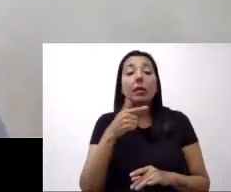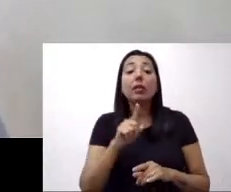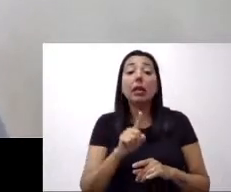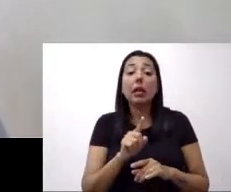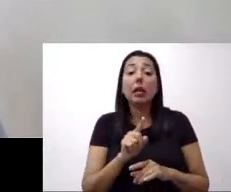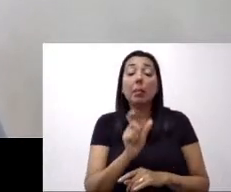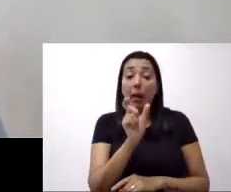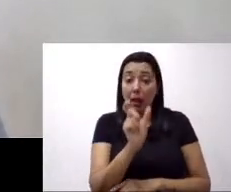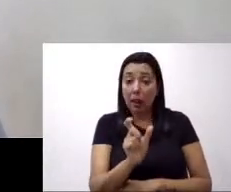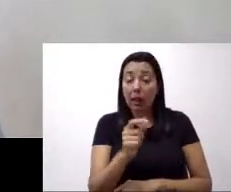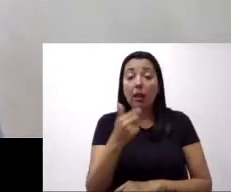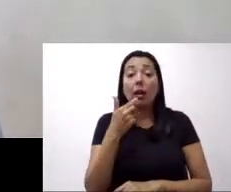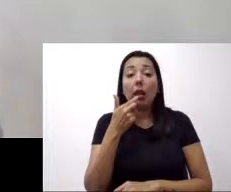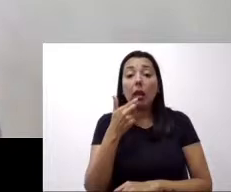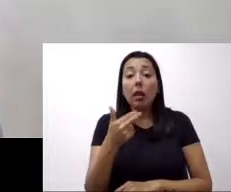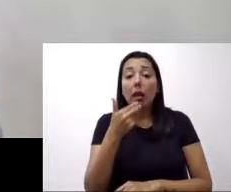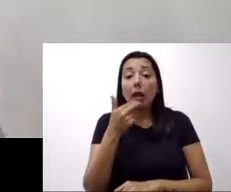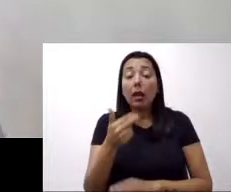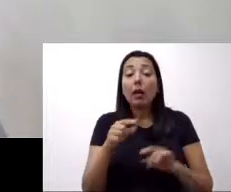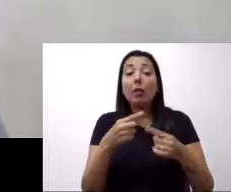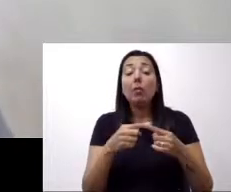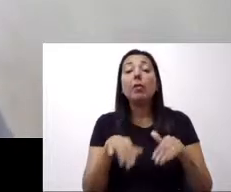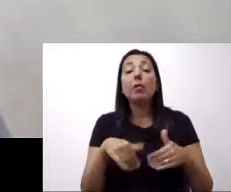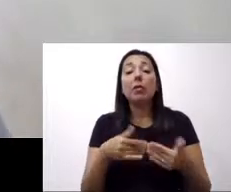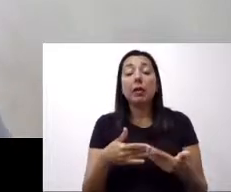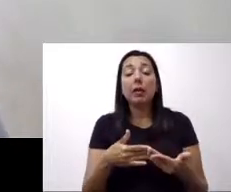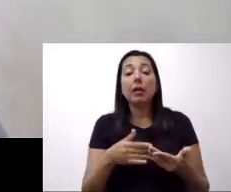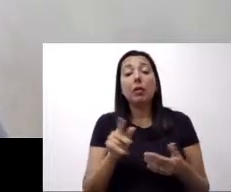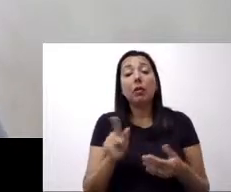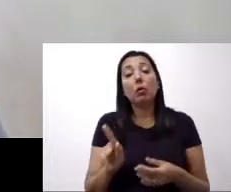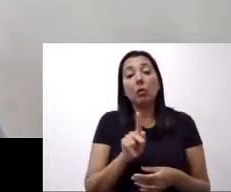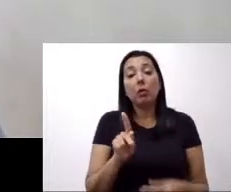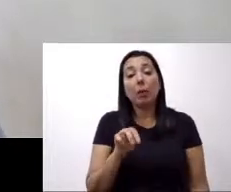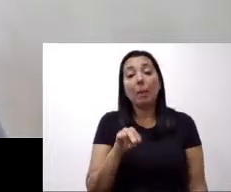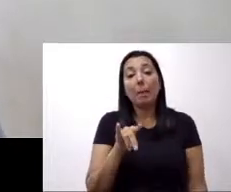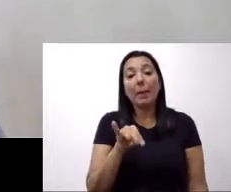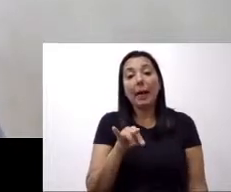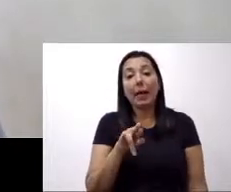This way, Professor Patrick will be able to